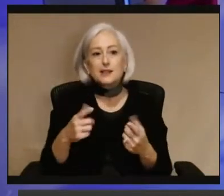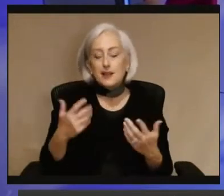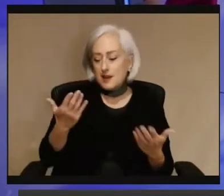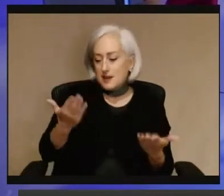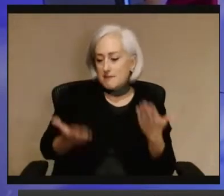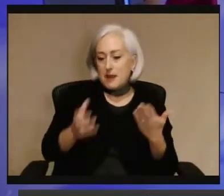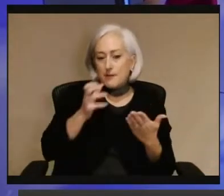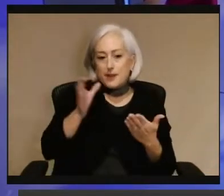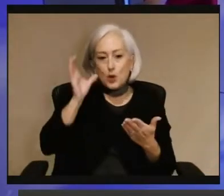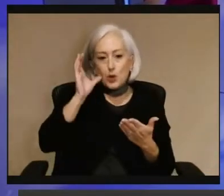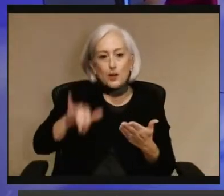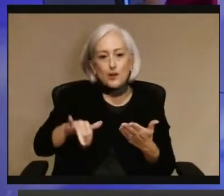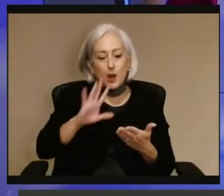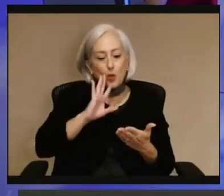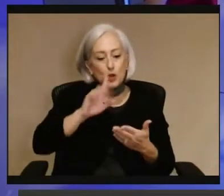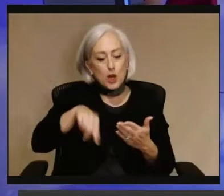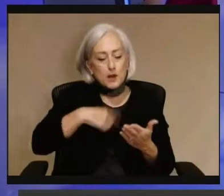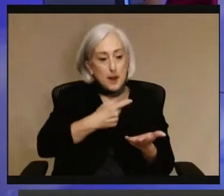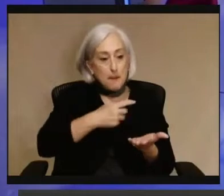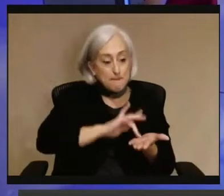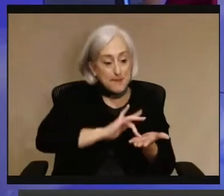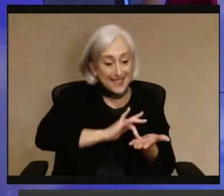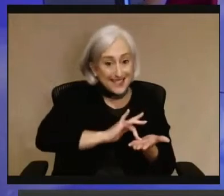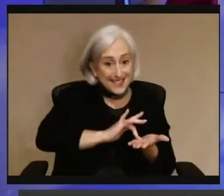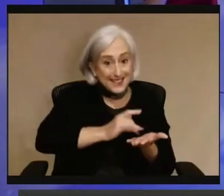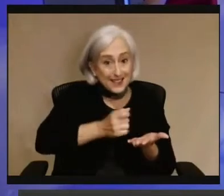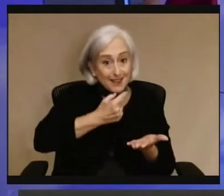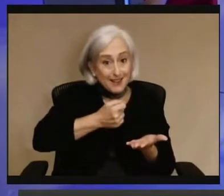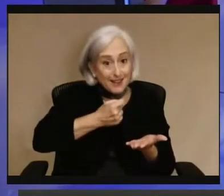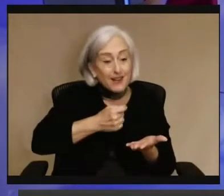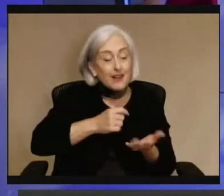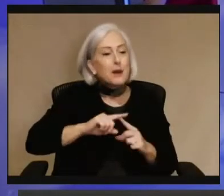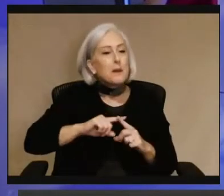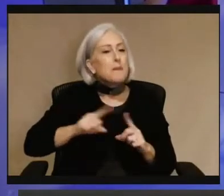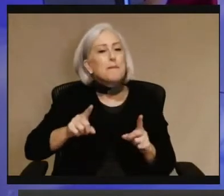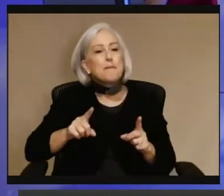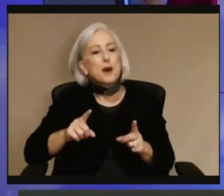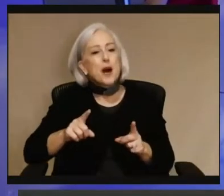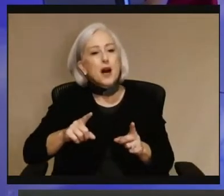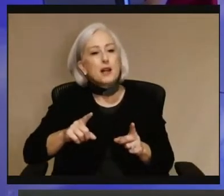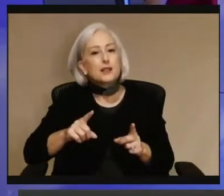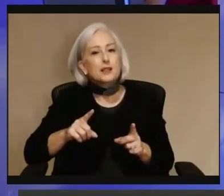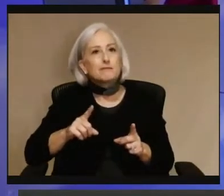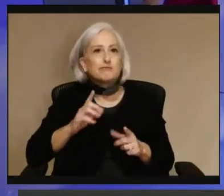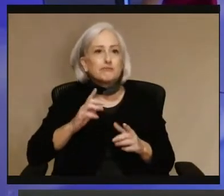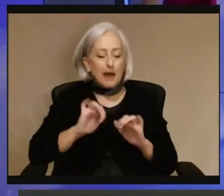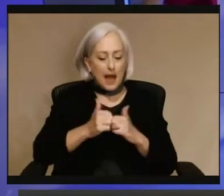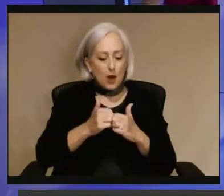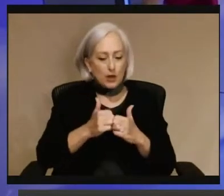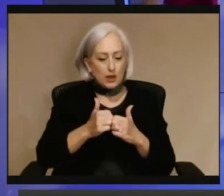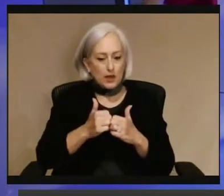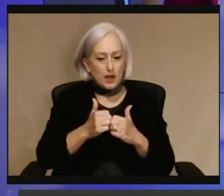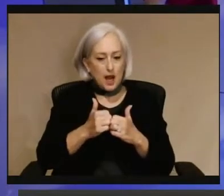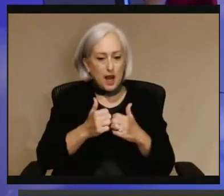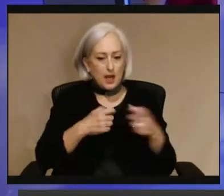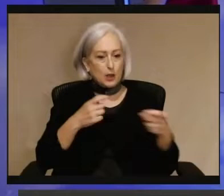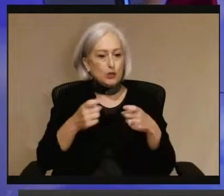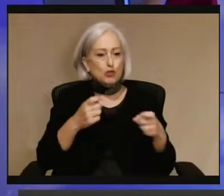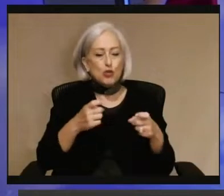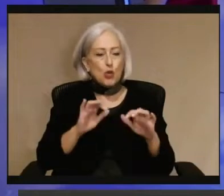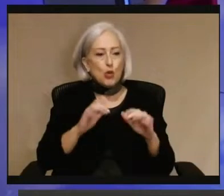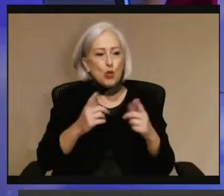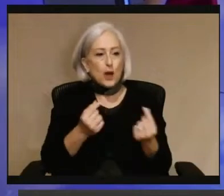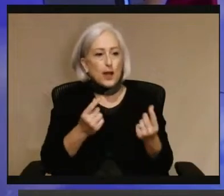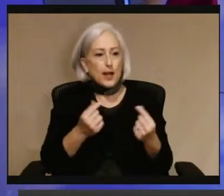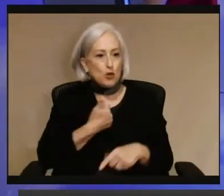a lot and it's not, kind of like this, kind of being your own self-advocate. What can I do? What can I control? What advice do you give to people?